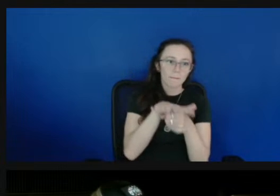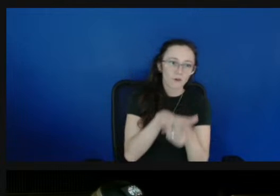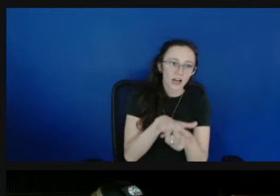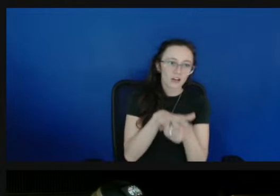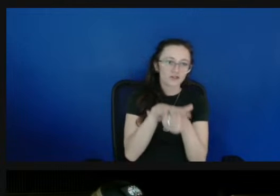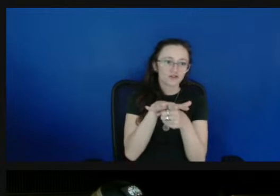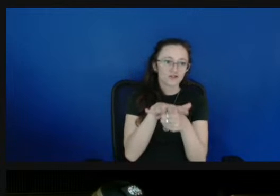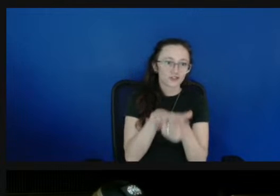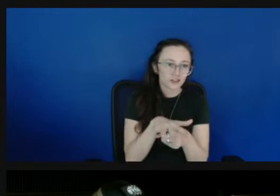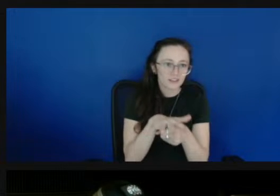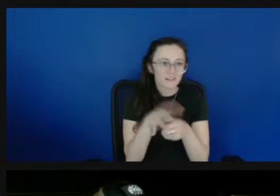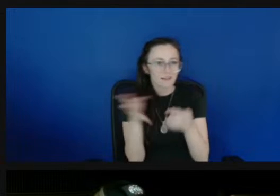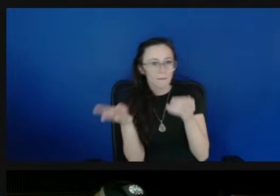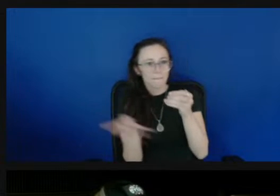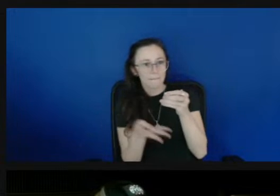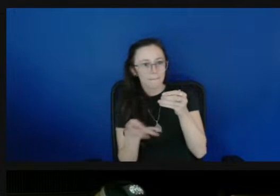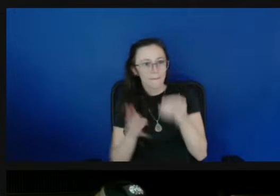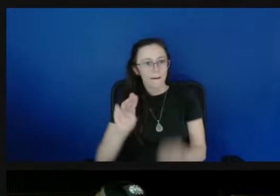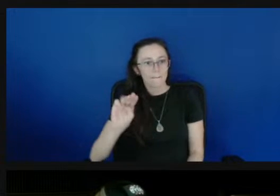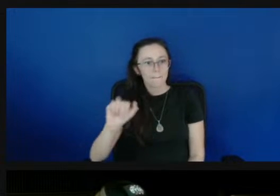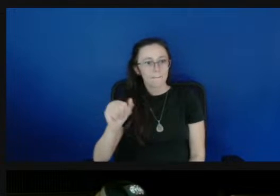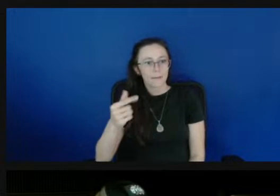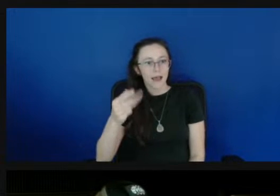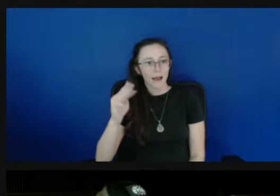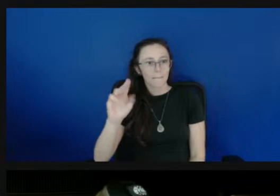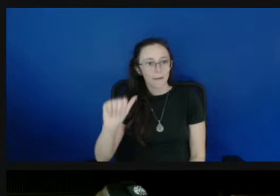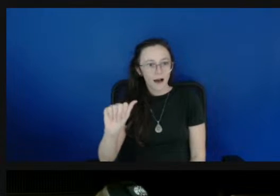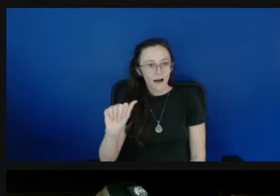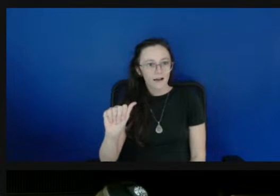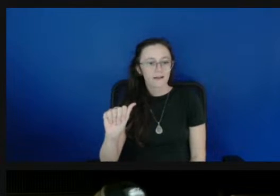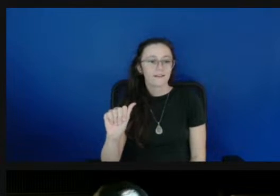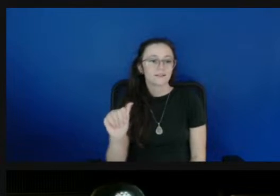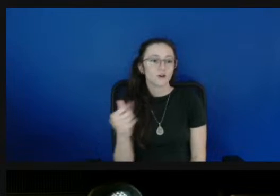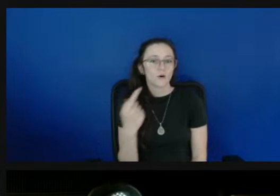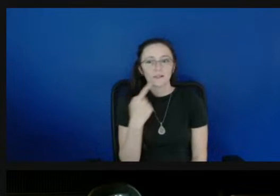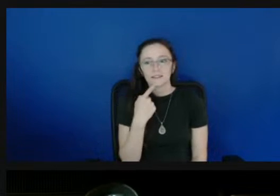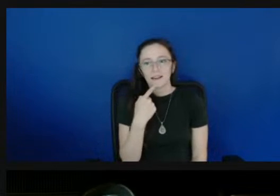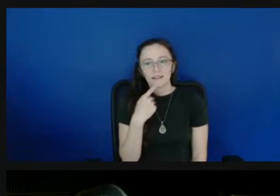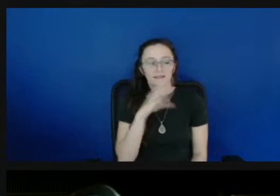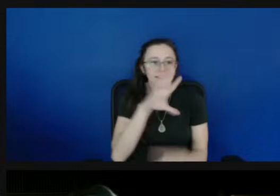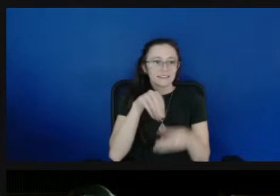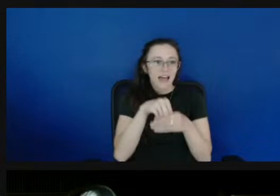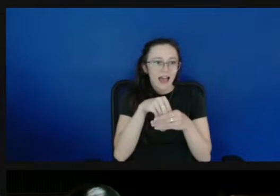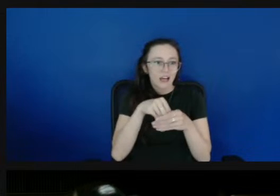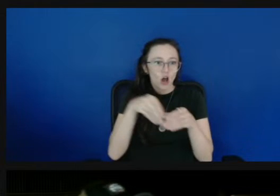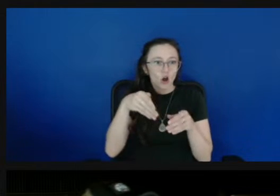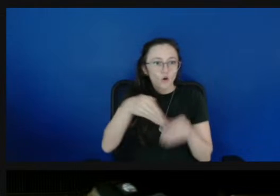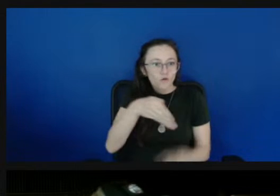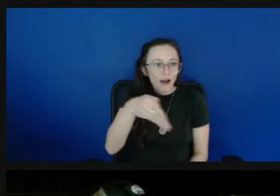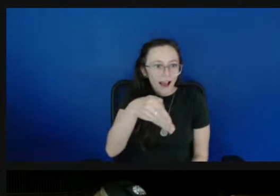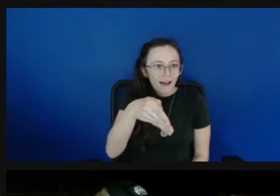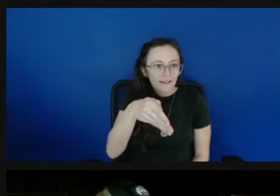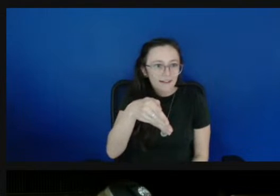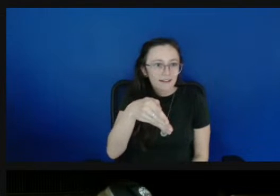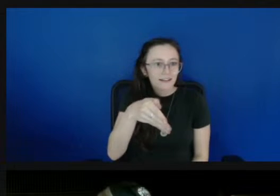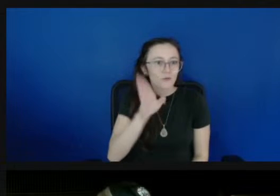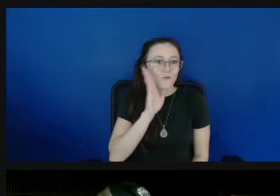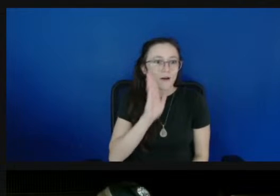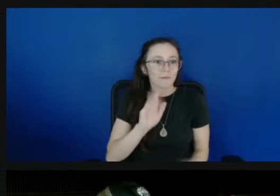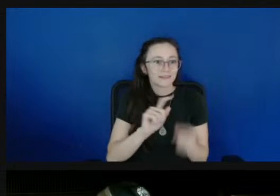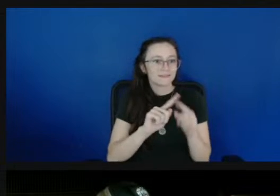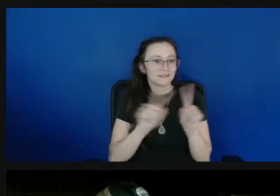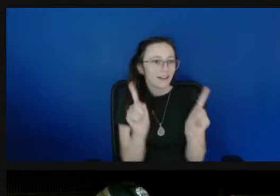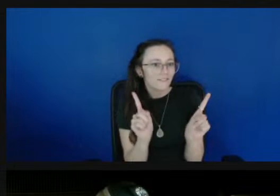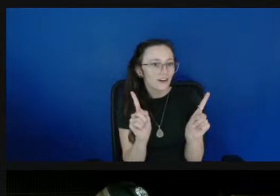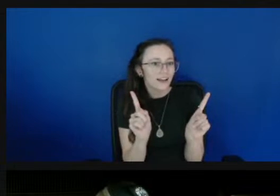in there underground, right? So if it's intruding into an area that's like, let's say it's a static crack, then it would be different than if it's intruding into a crack that's